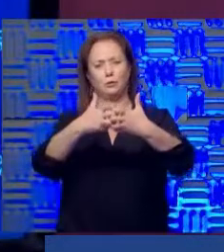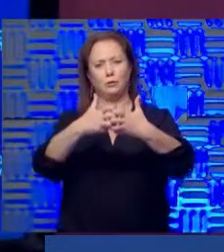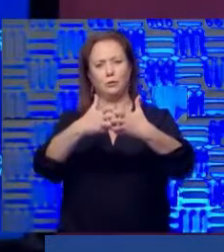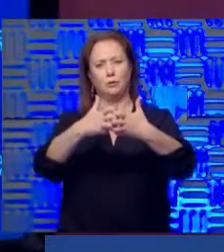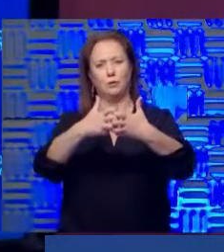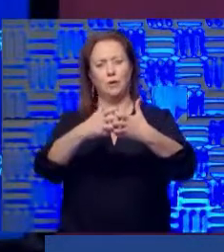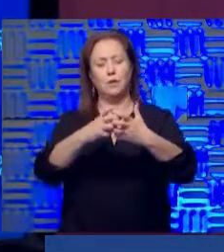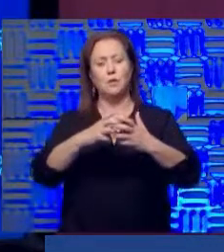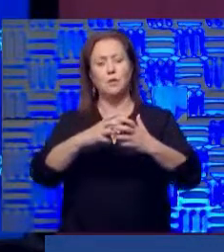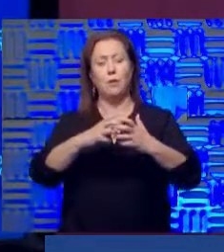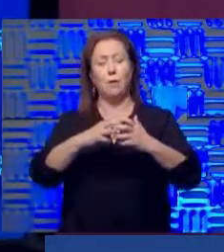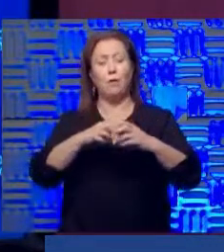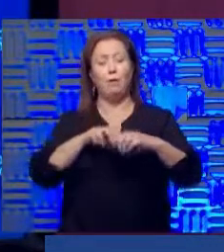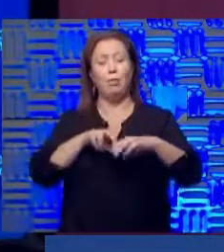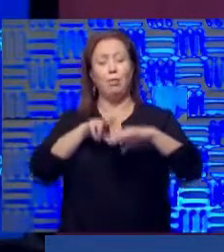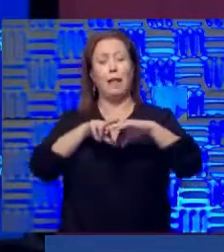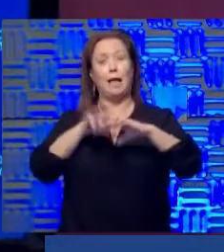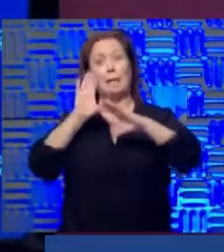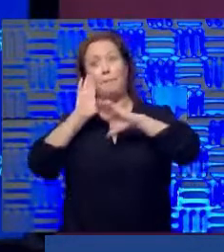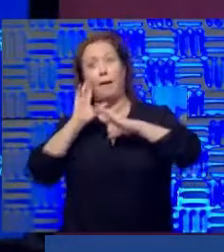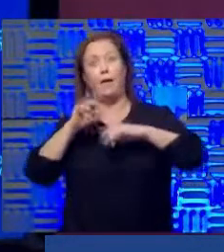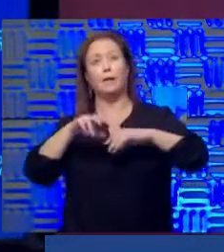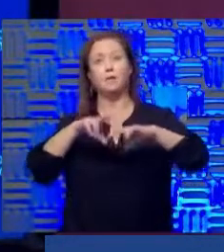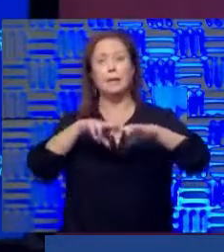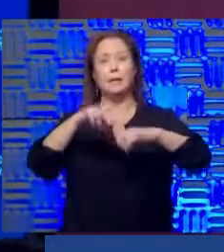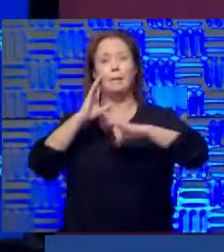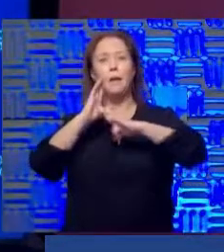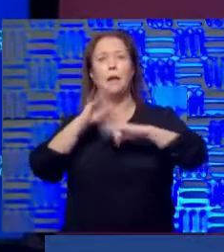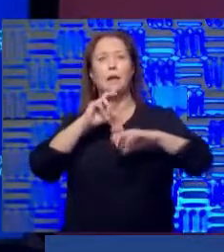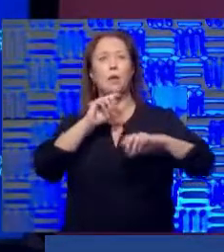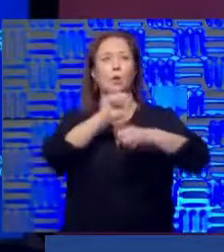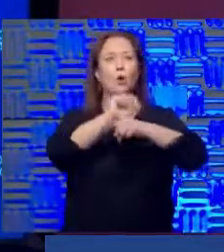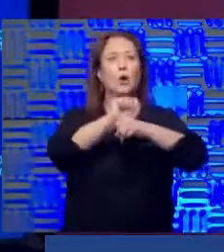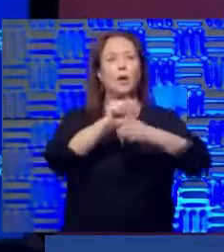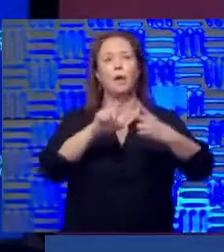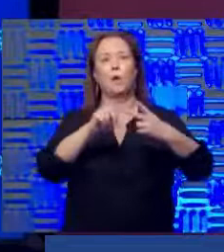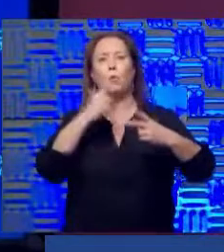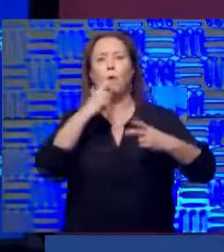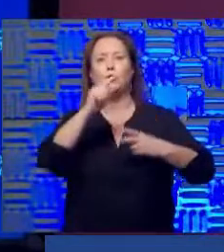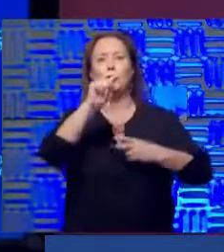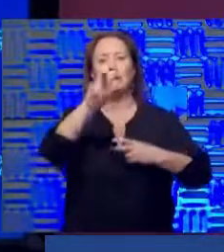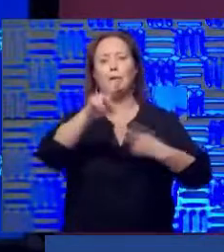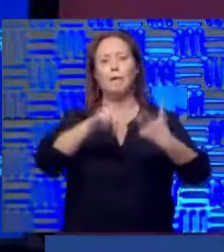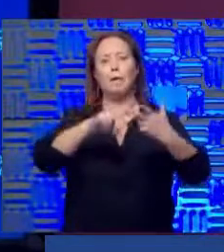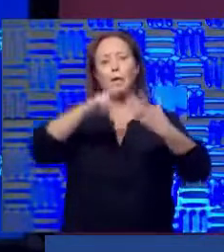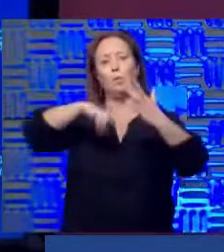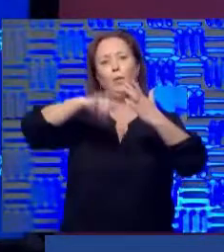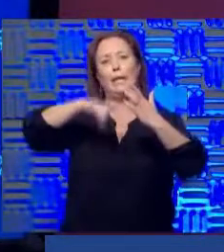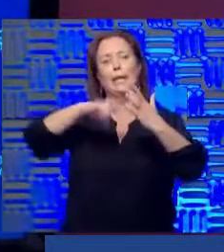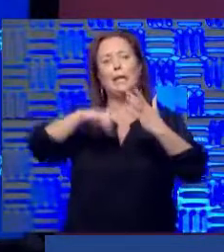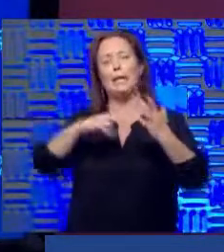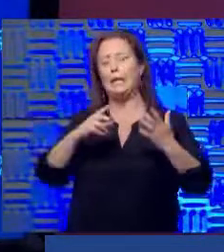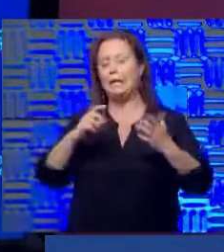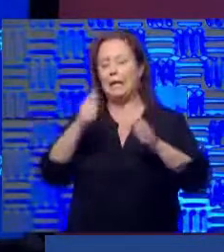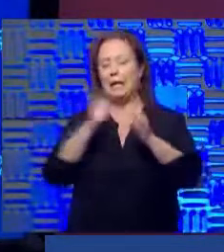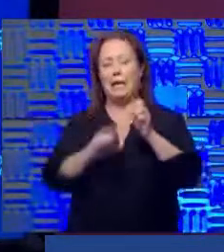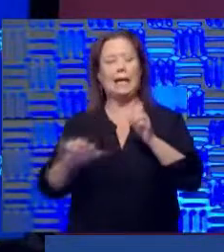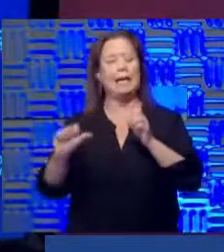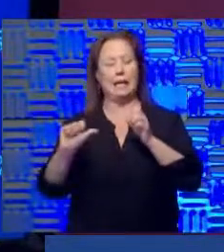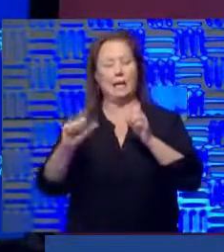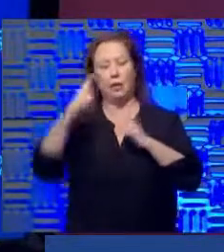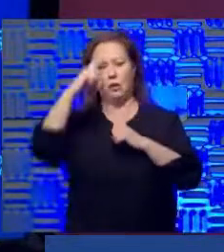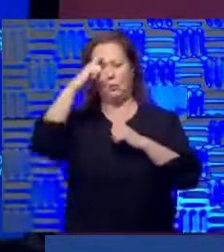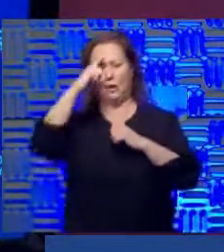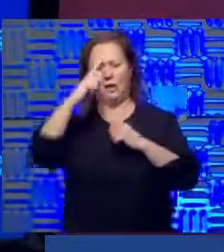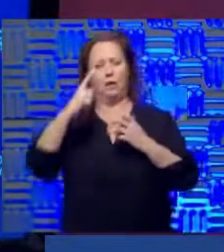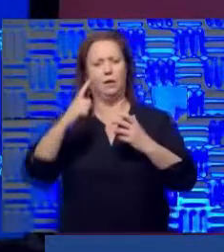when you're lying in bed doing work, watching TV, reading stuff, any of these things, your brain